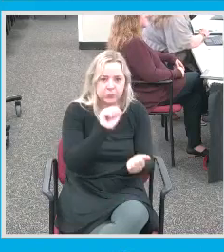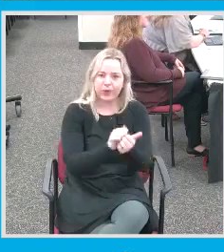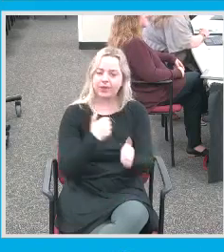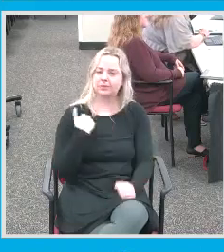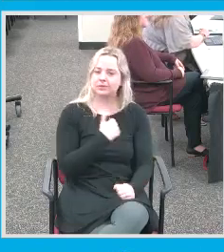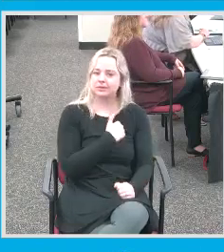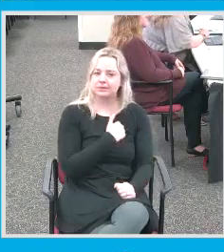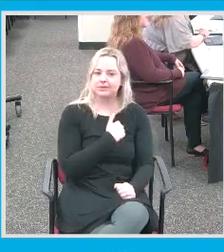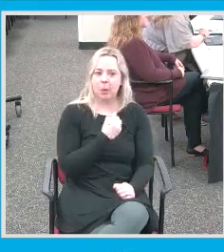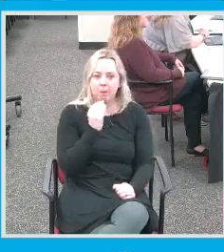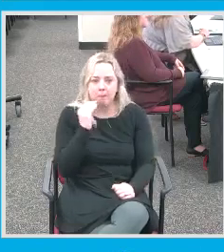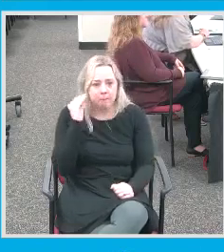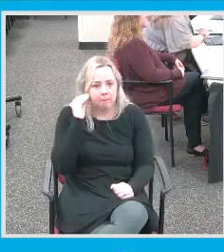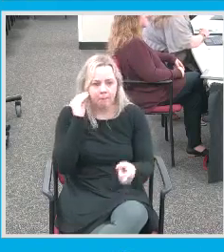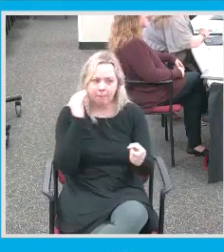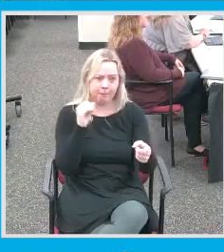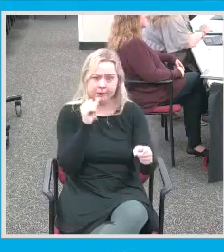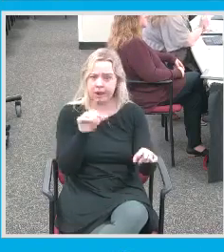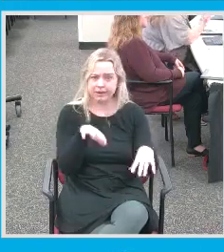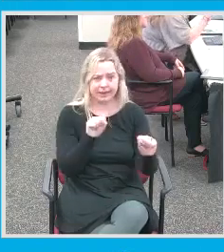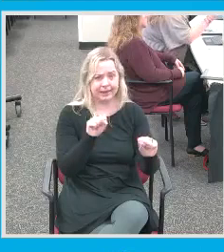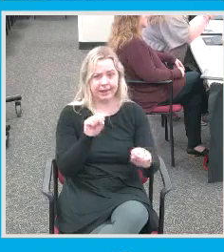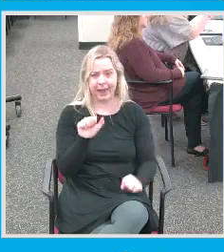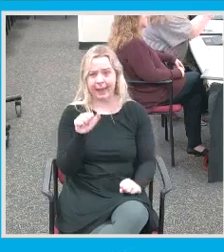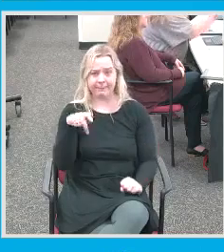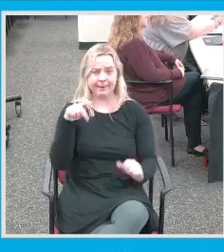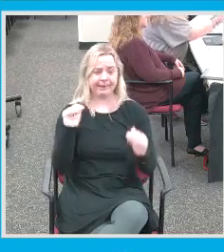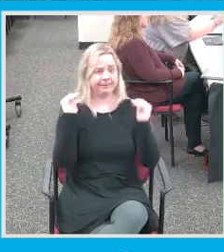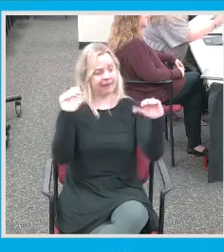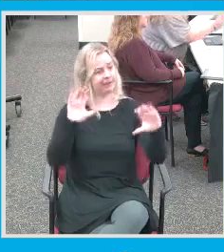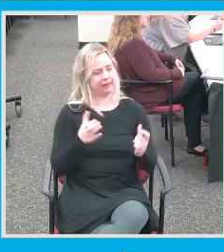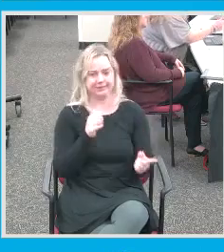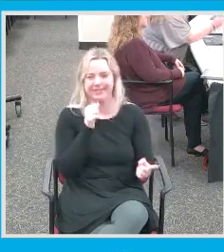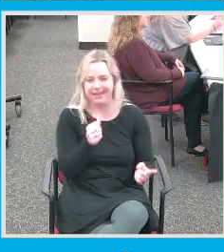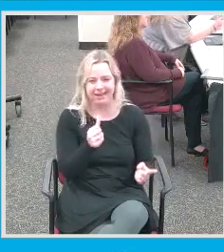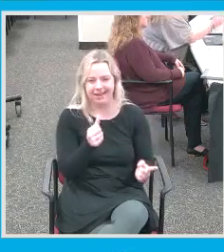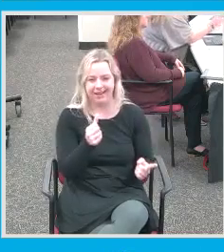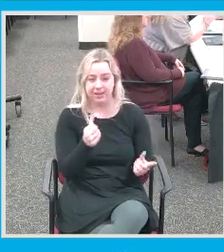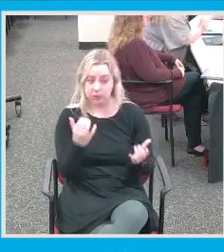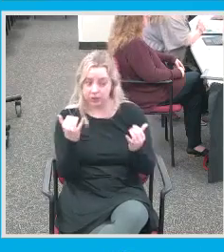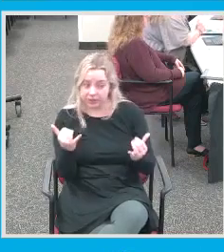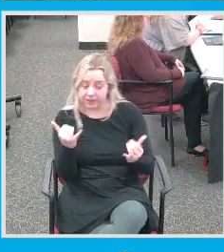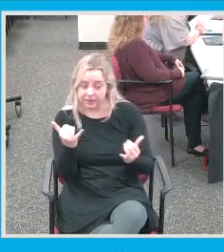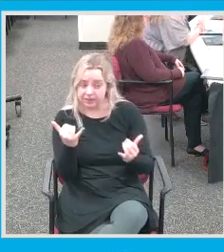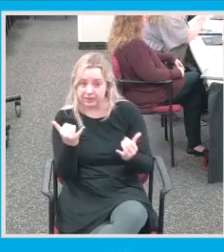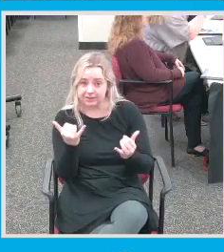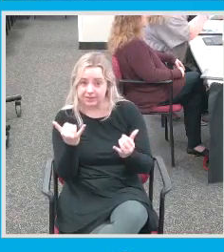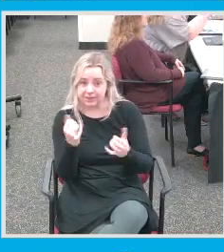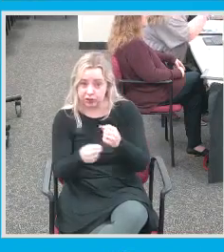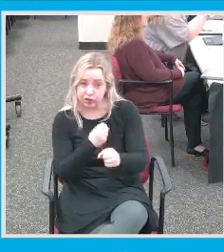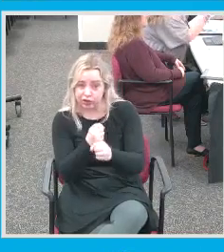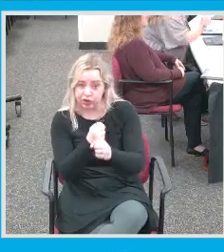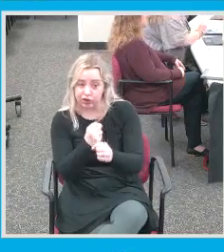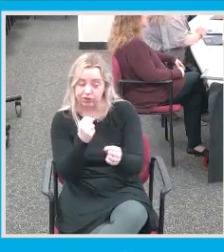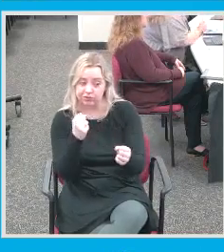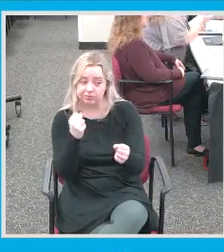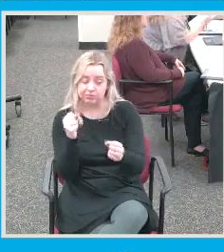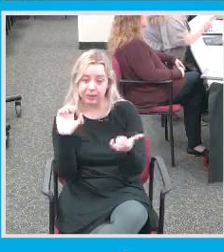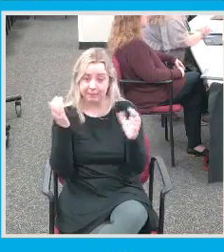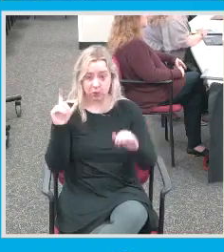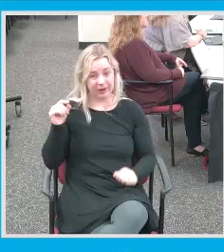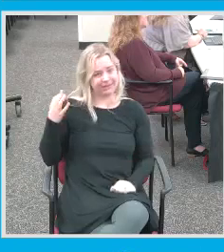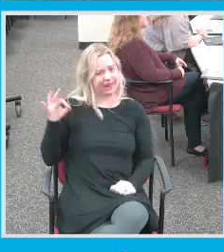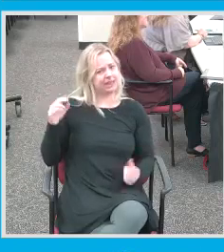AP classes, 6 AP classes, are these numbers this year the same as 2019? Because